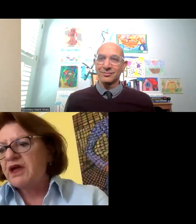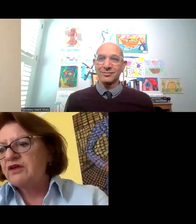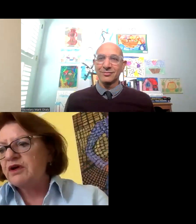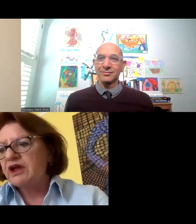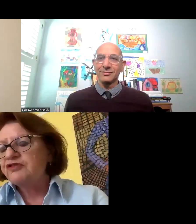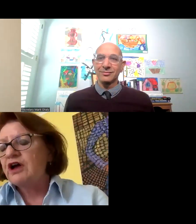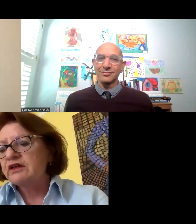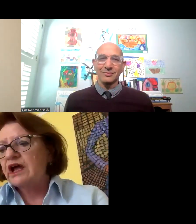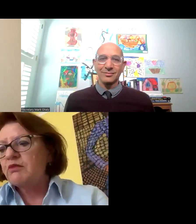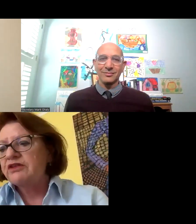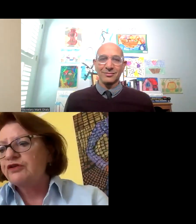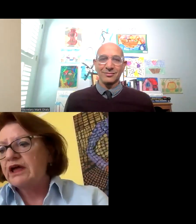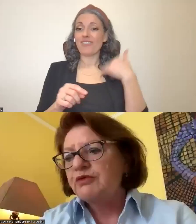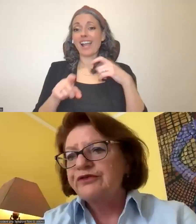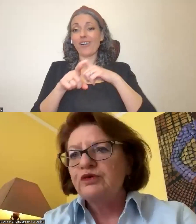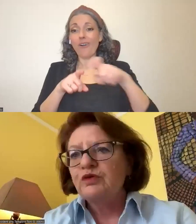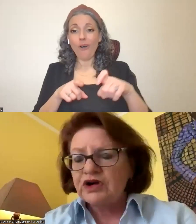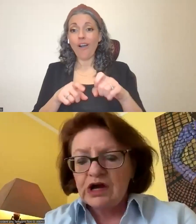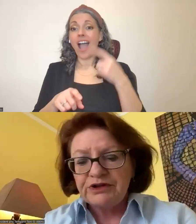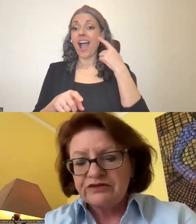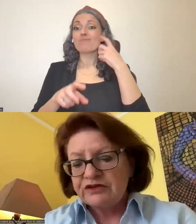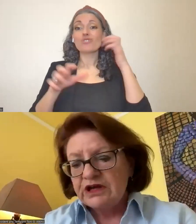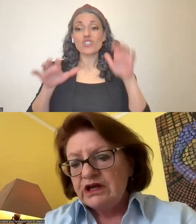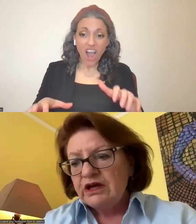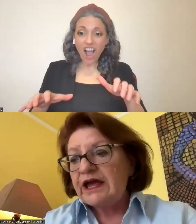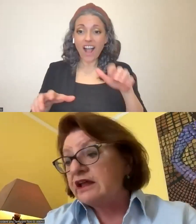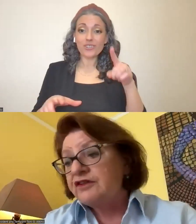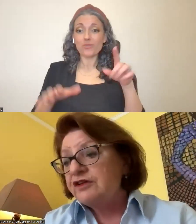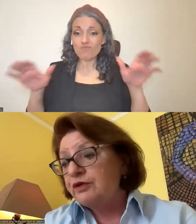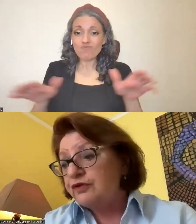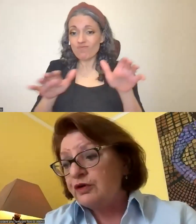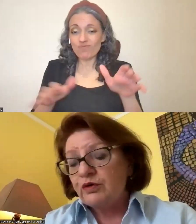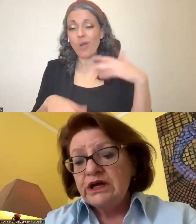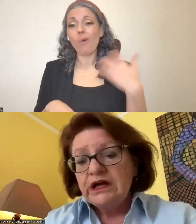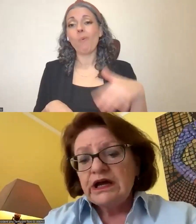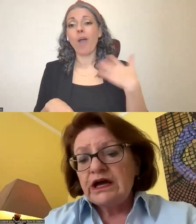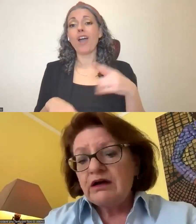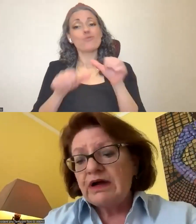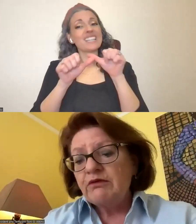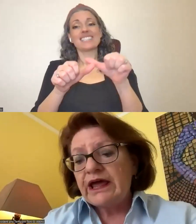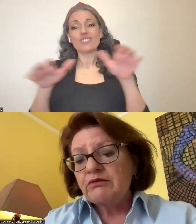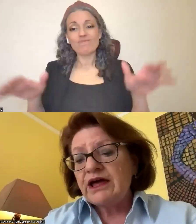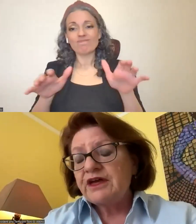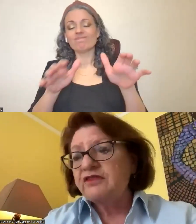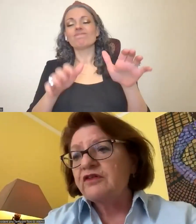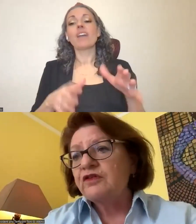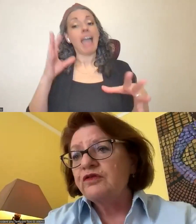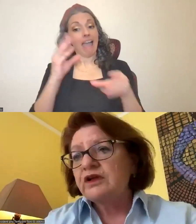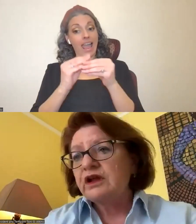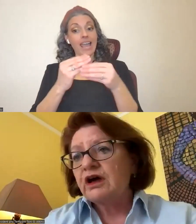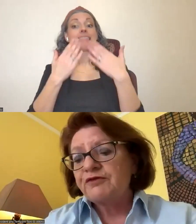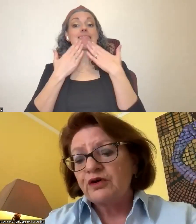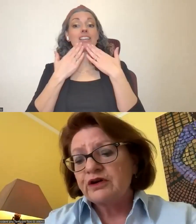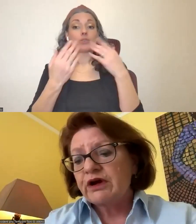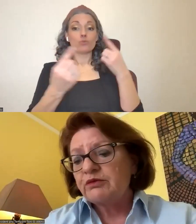this pandemic. I'm shocked at how much you're able to accomplish and continue to do. I want to add my thanks to